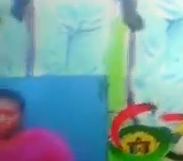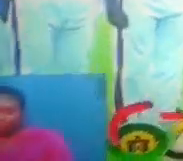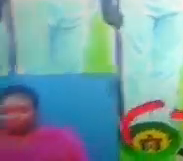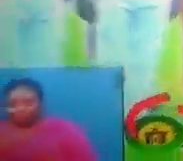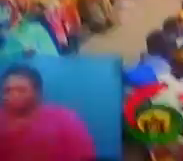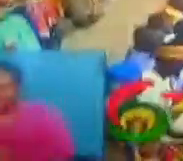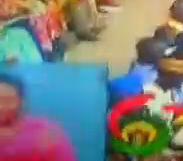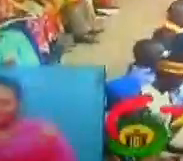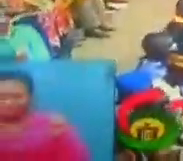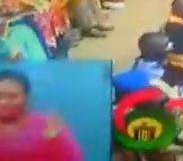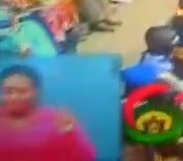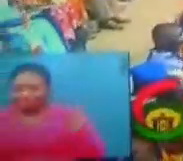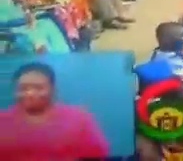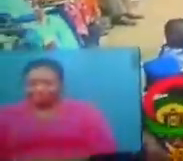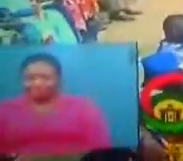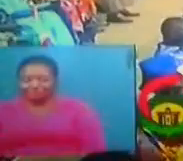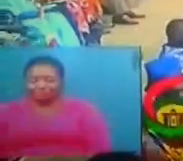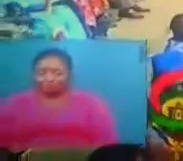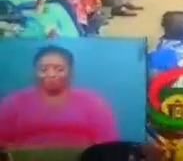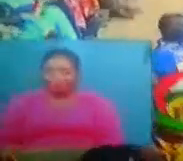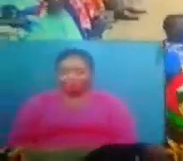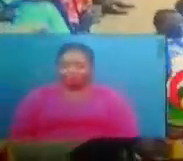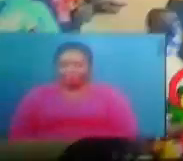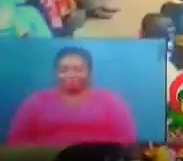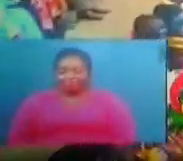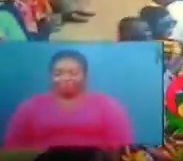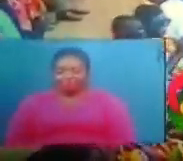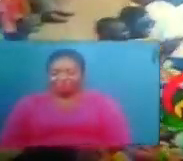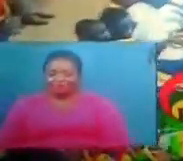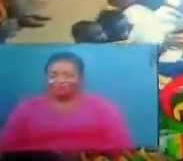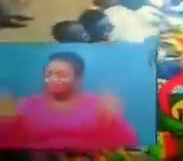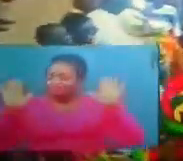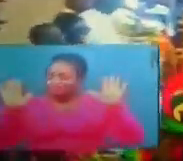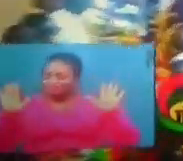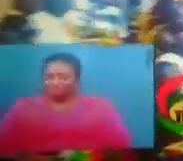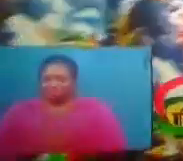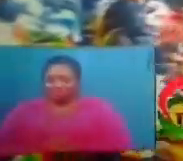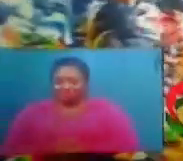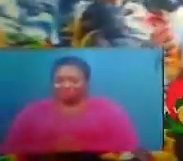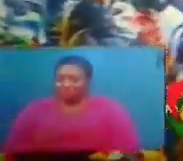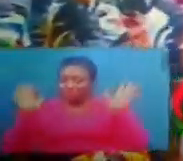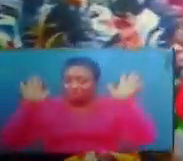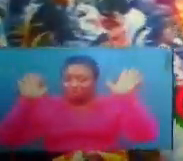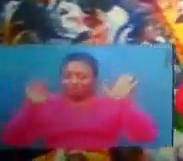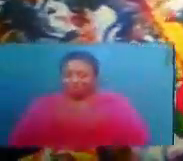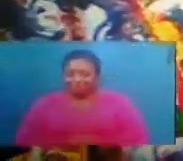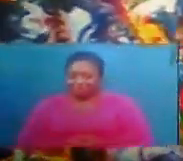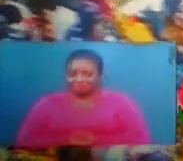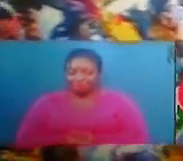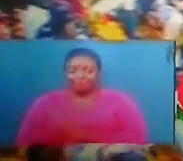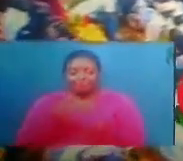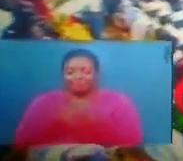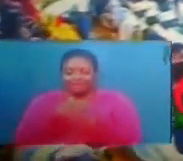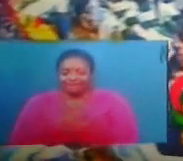I feel this on his behalf, really. That was amazing. That was amazing.